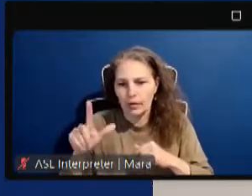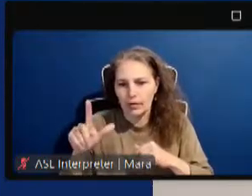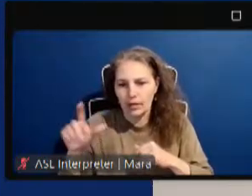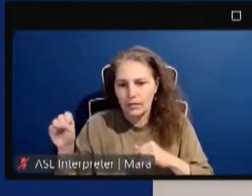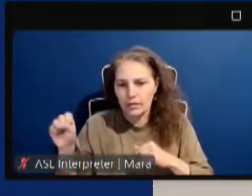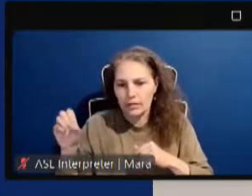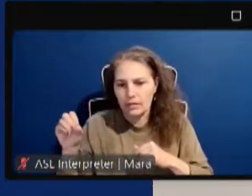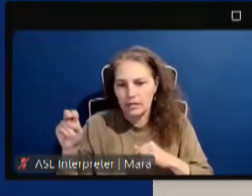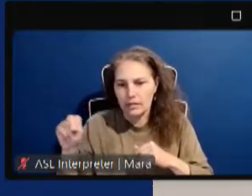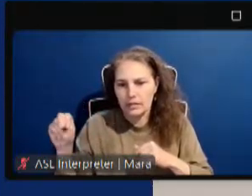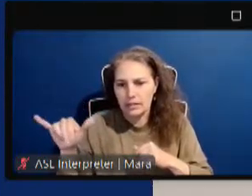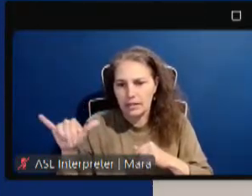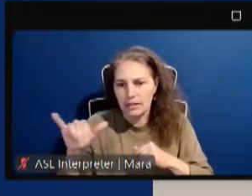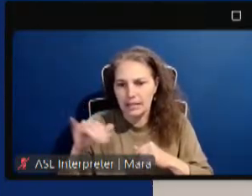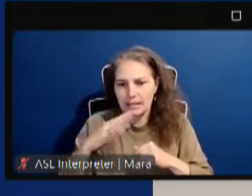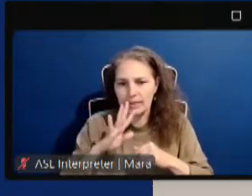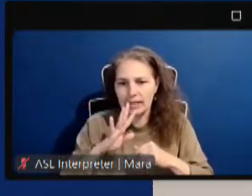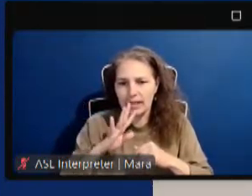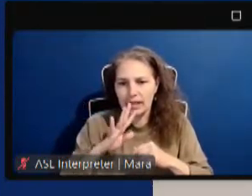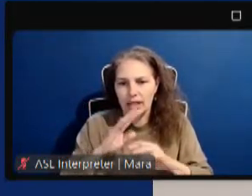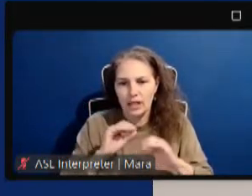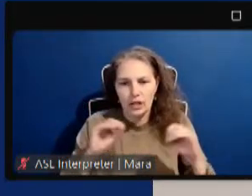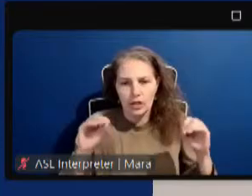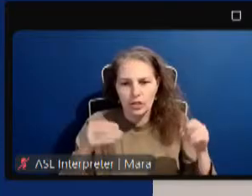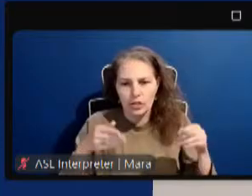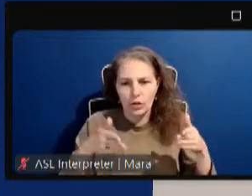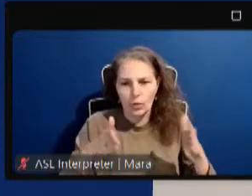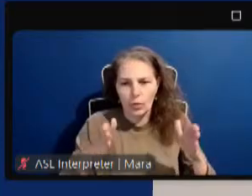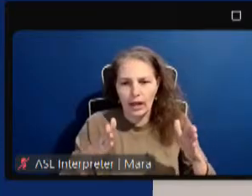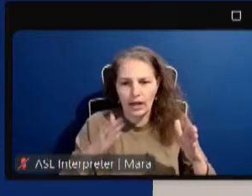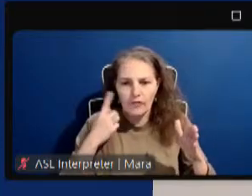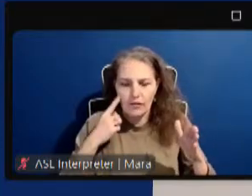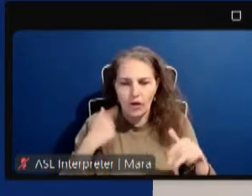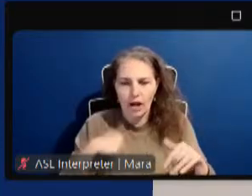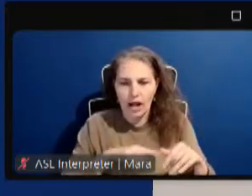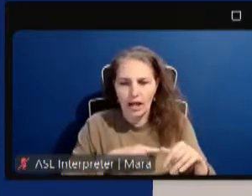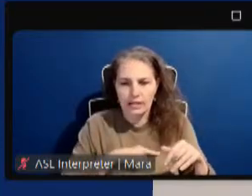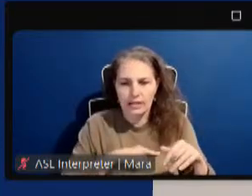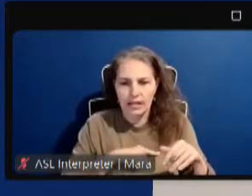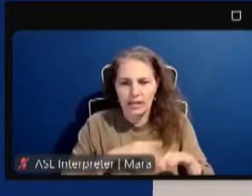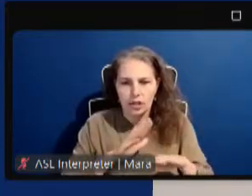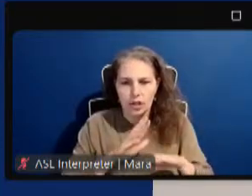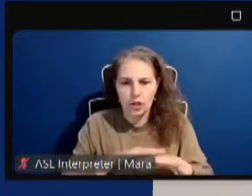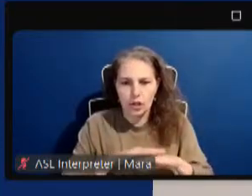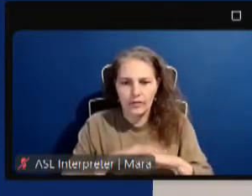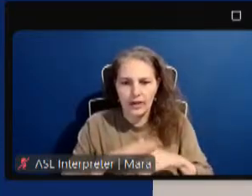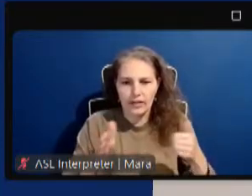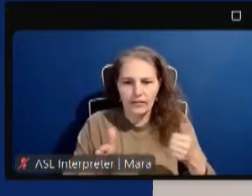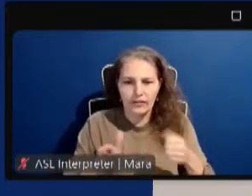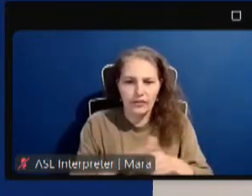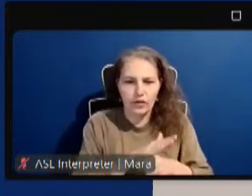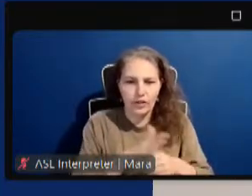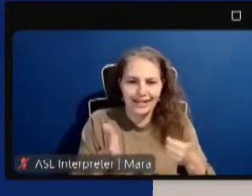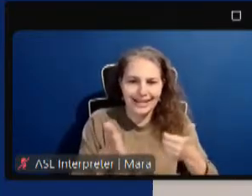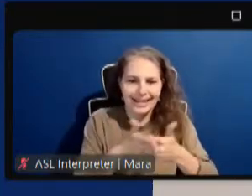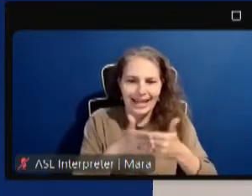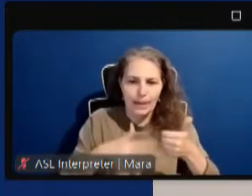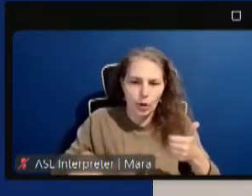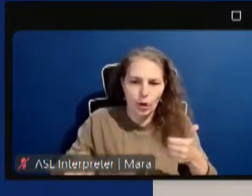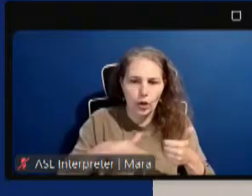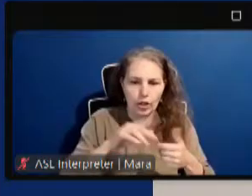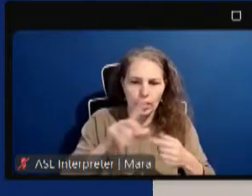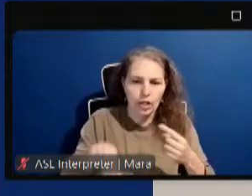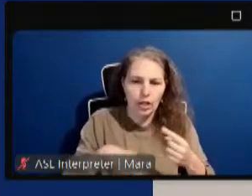there's really no way for us to notify the entire neighborhood whenever we're doing